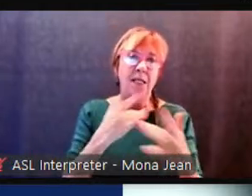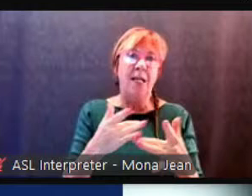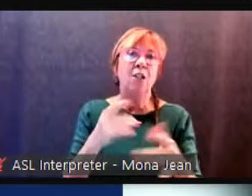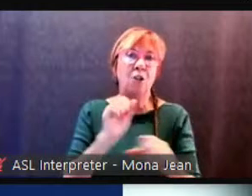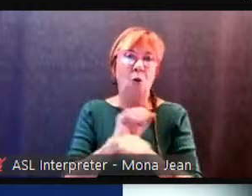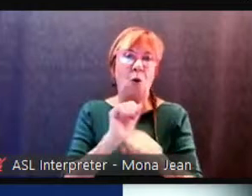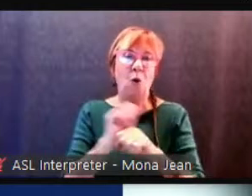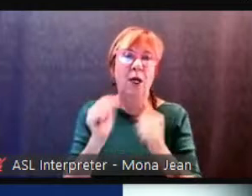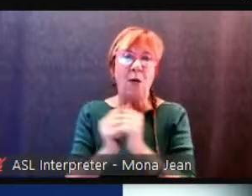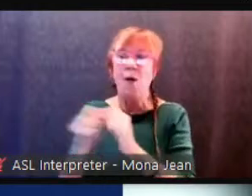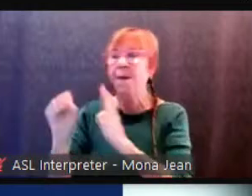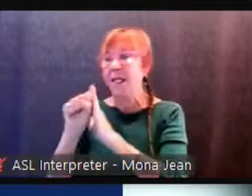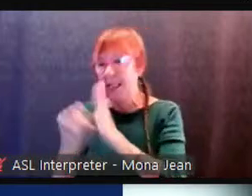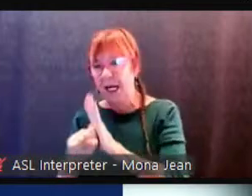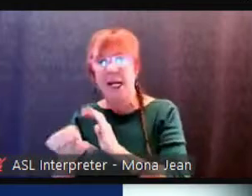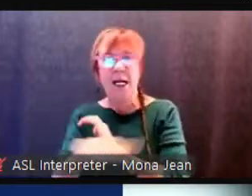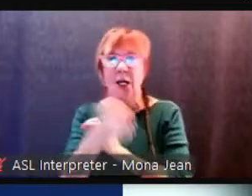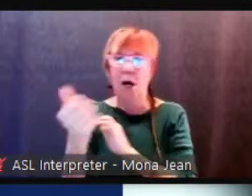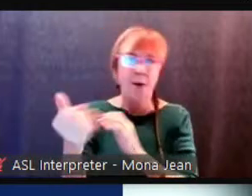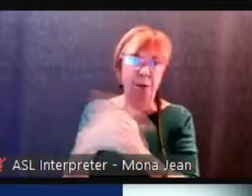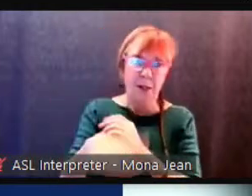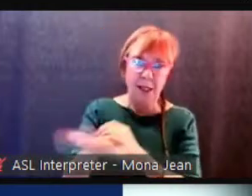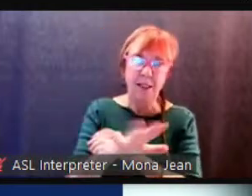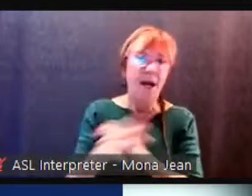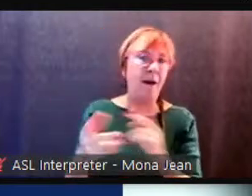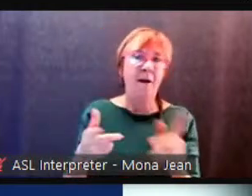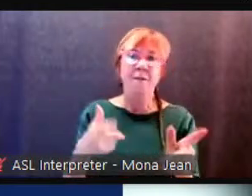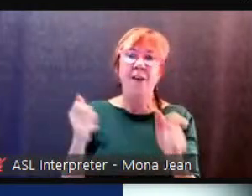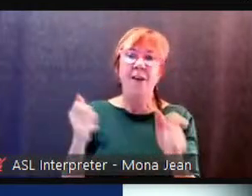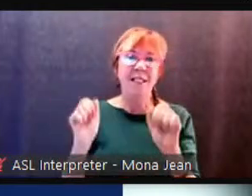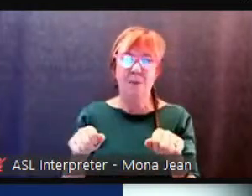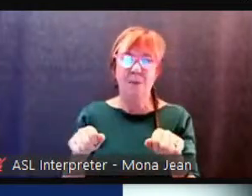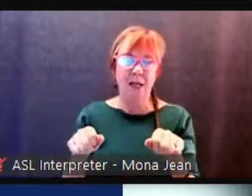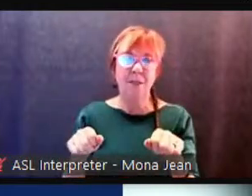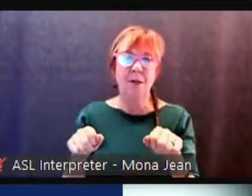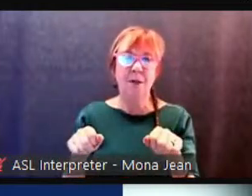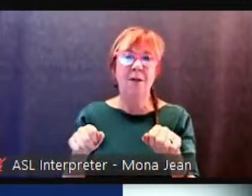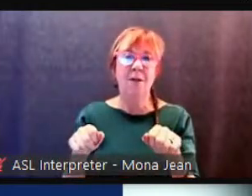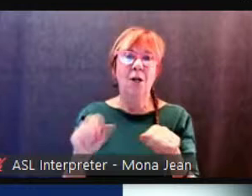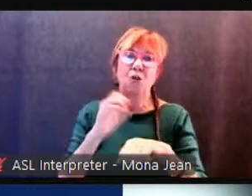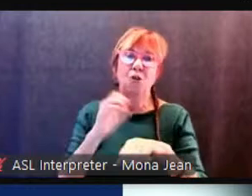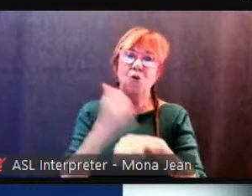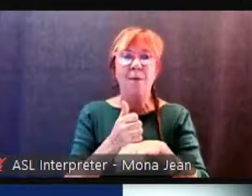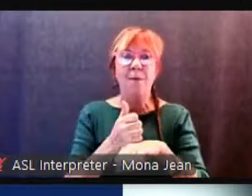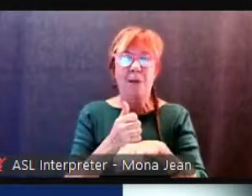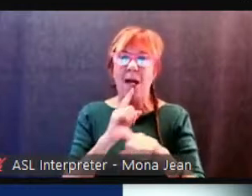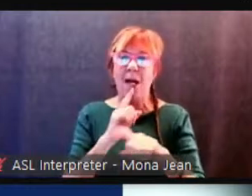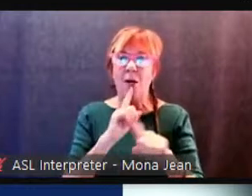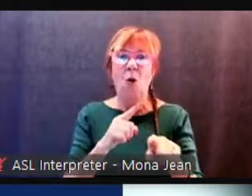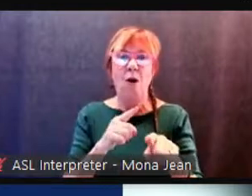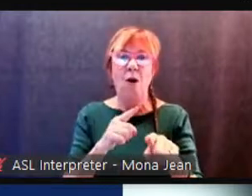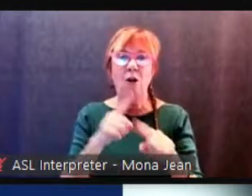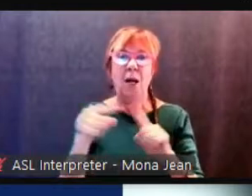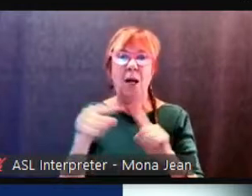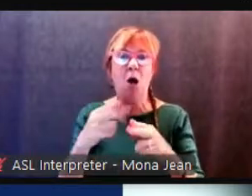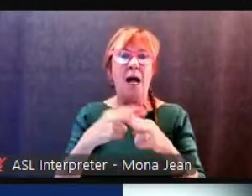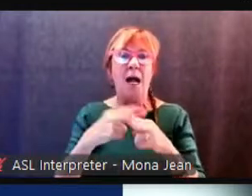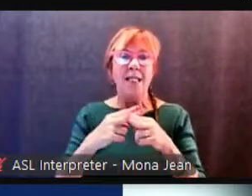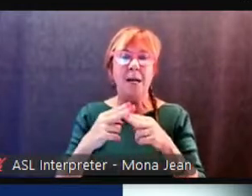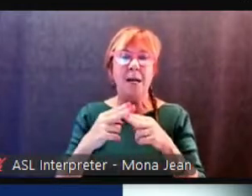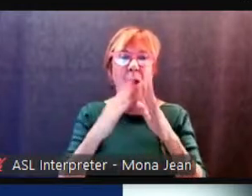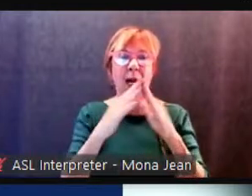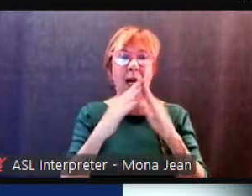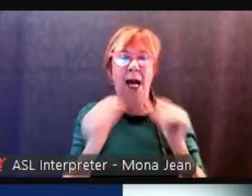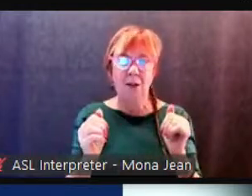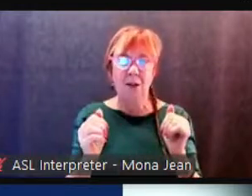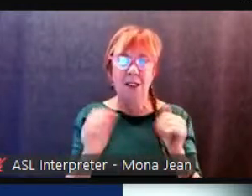collaboratively with the state and others as expeditiously as possible to implement orders related to temporary housing, particularly